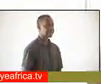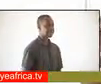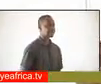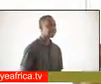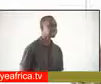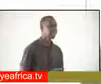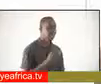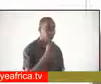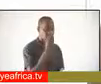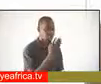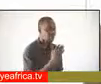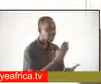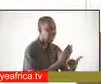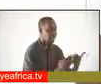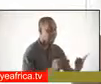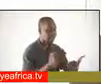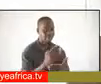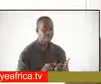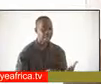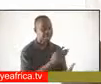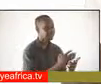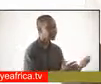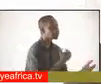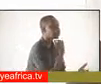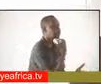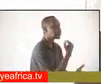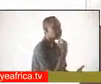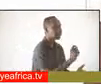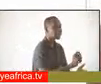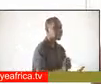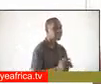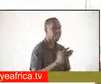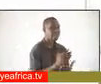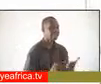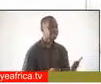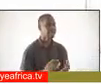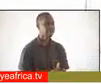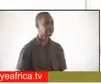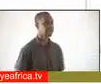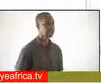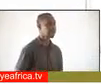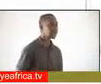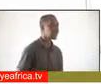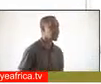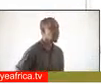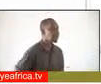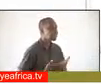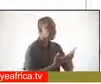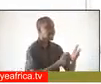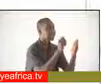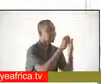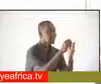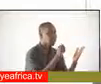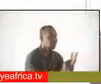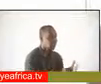which talks about the parts that the question is divided into, it carries a conclusion